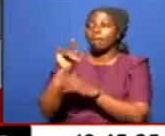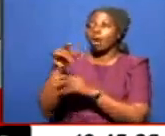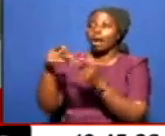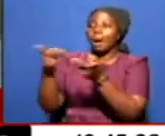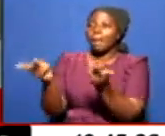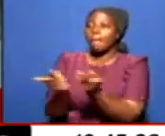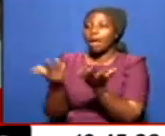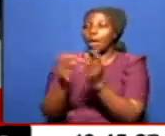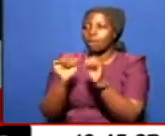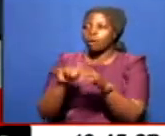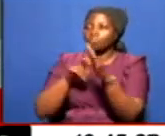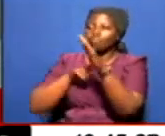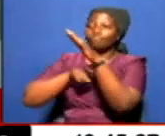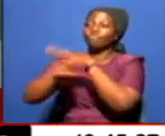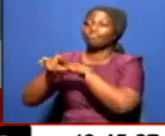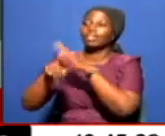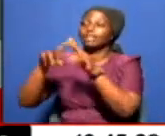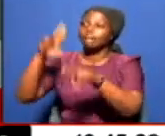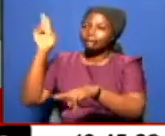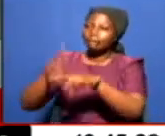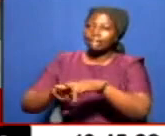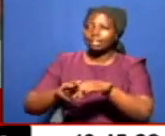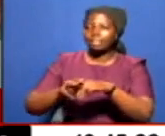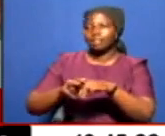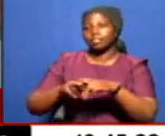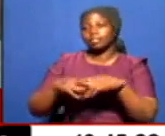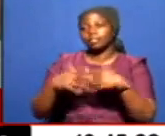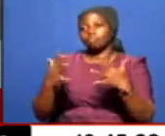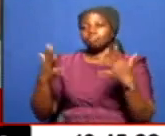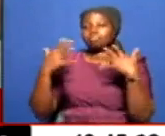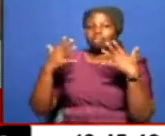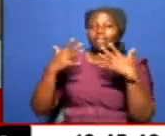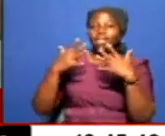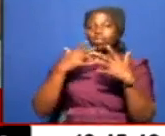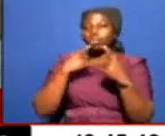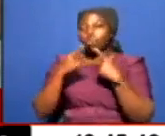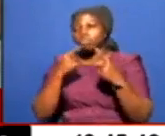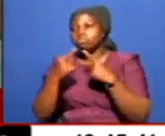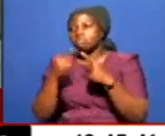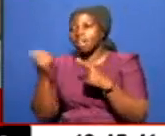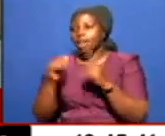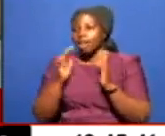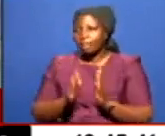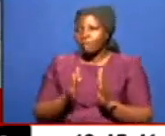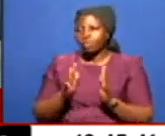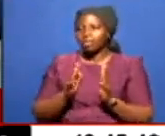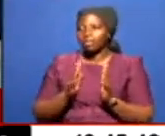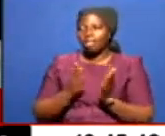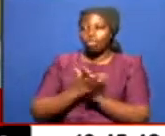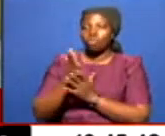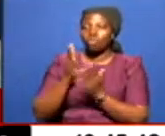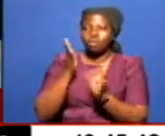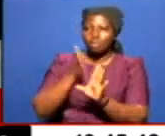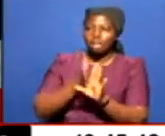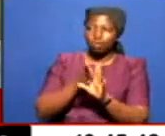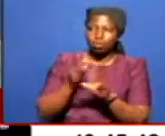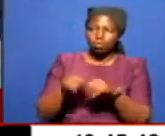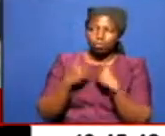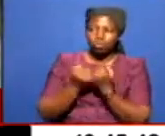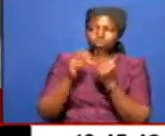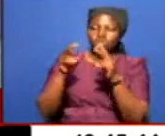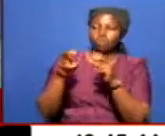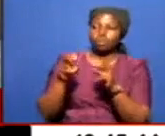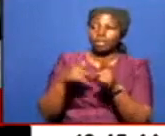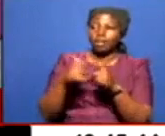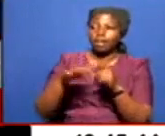in and sit and ventilate or get somebody to talk to, particularly through the psychosocial issues. And the county